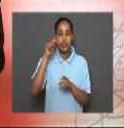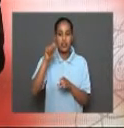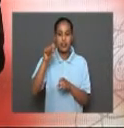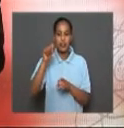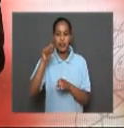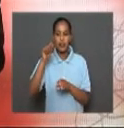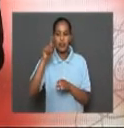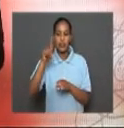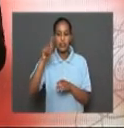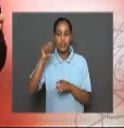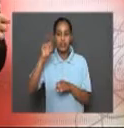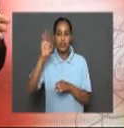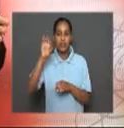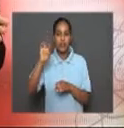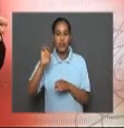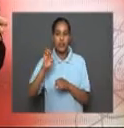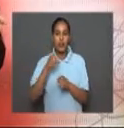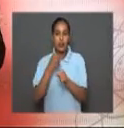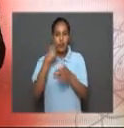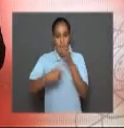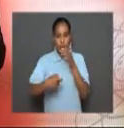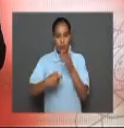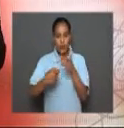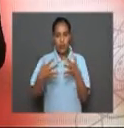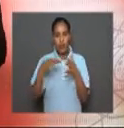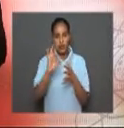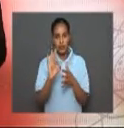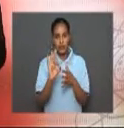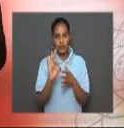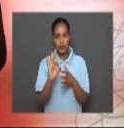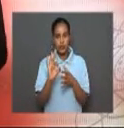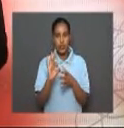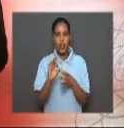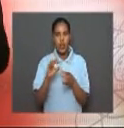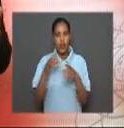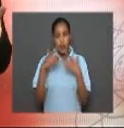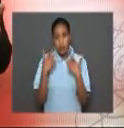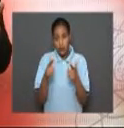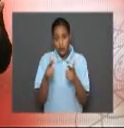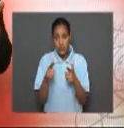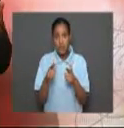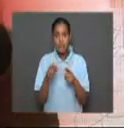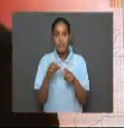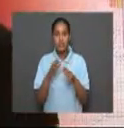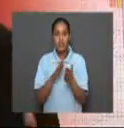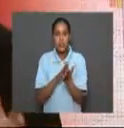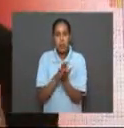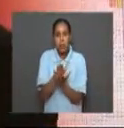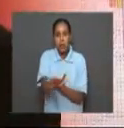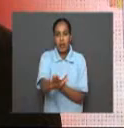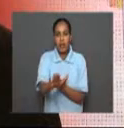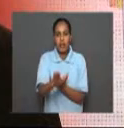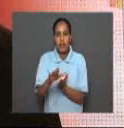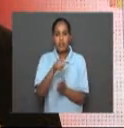tetrafluoroethylene. The resulting compound was found to be oddly slippery.